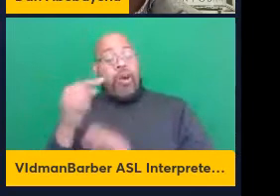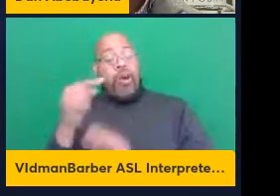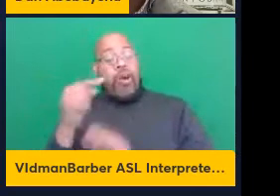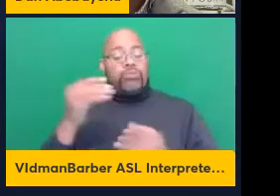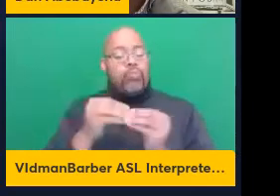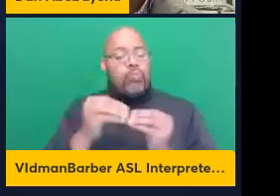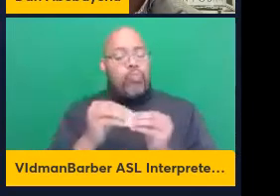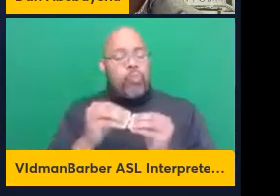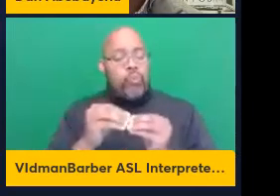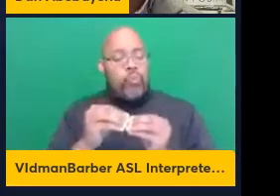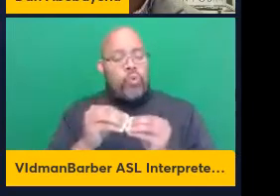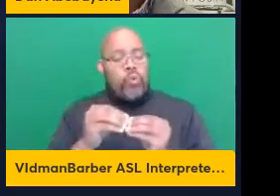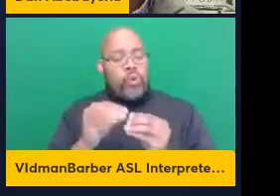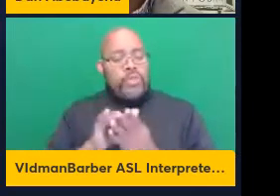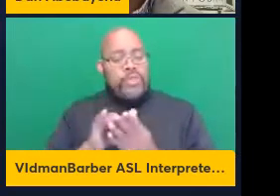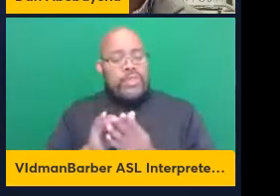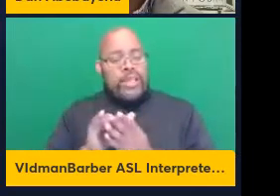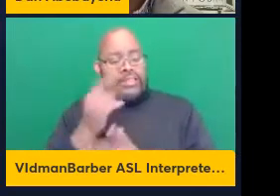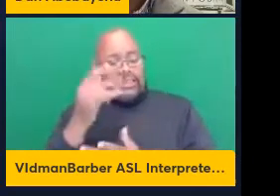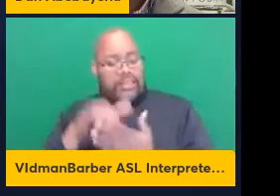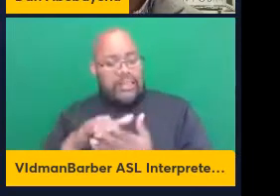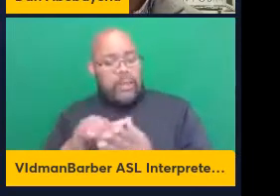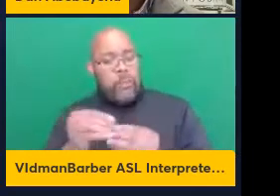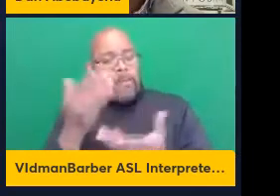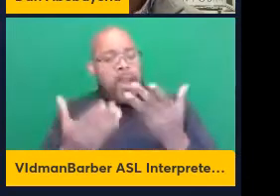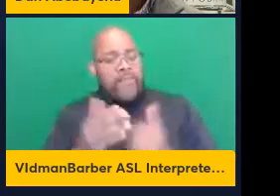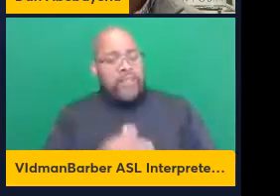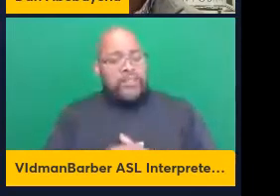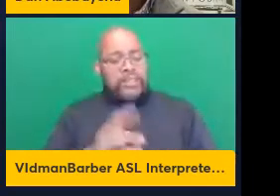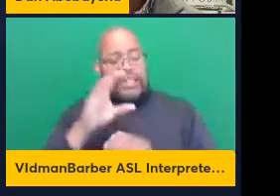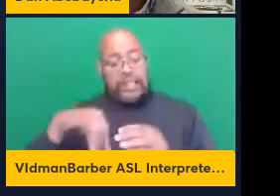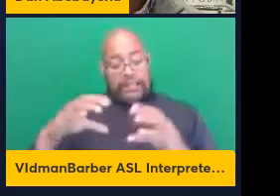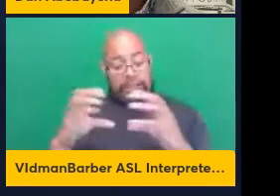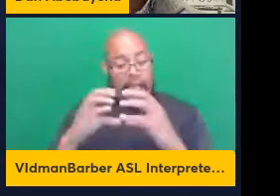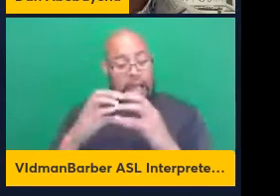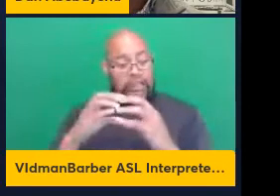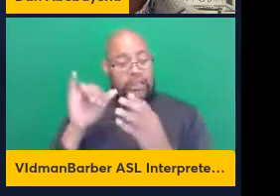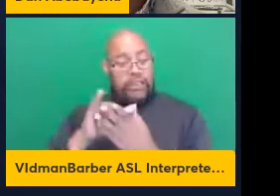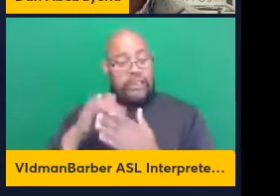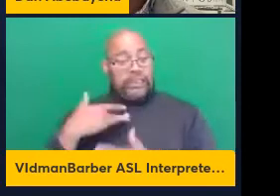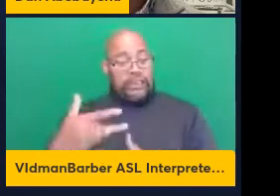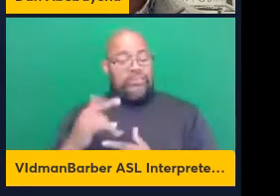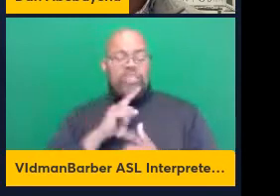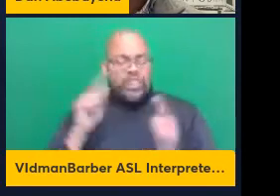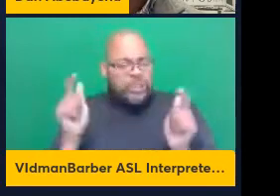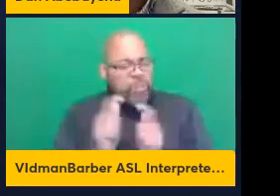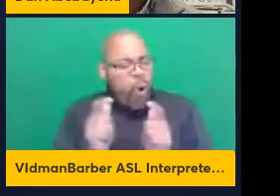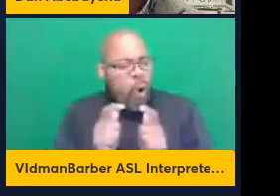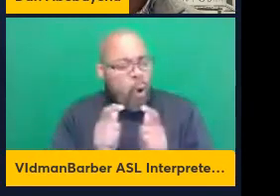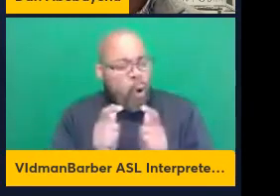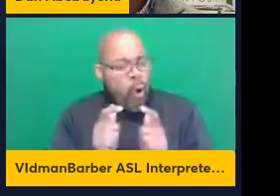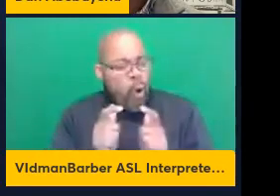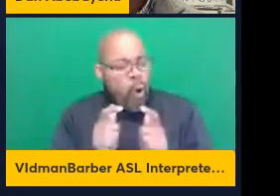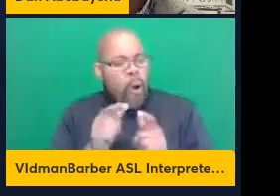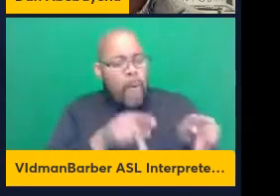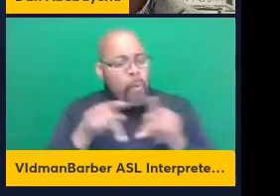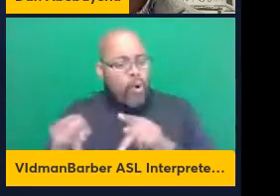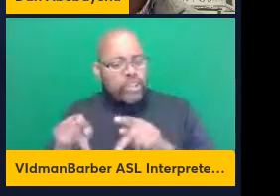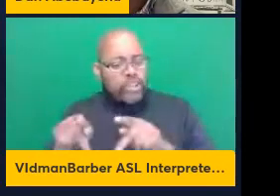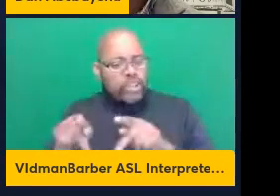IL-1 receptor 1, indicating that perhaps these cells, which are usually a very small proportion of